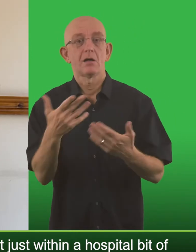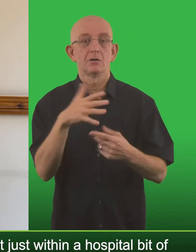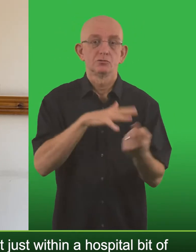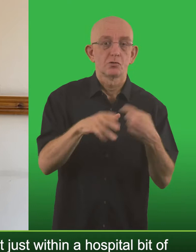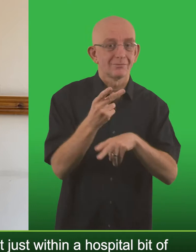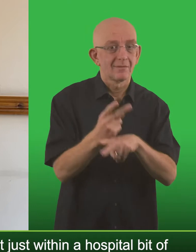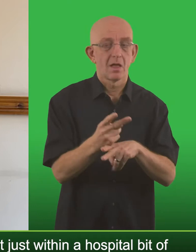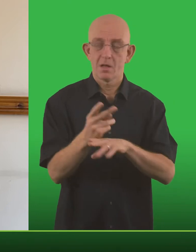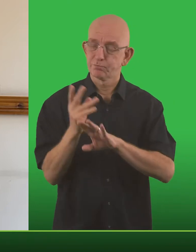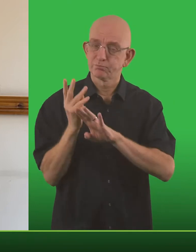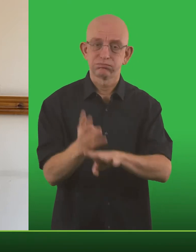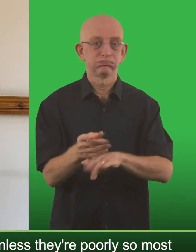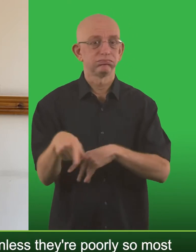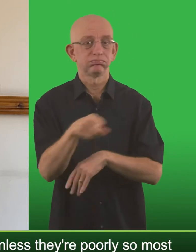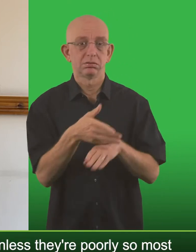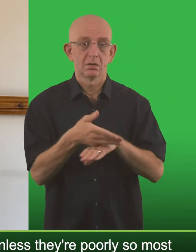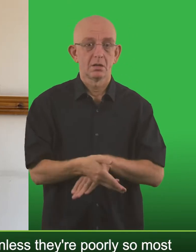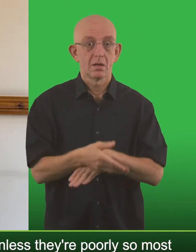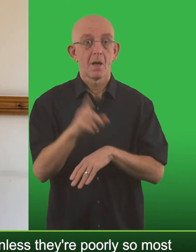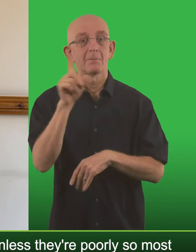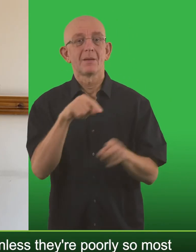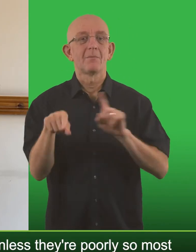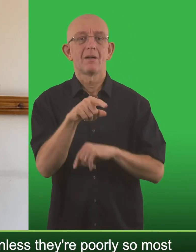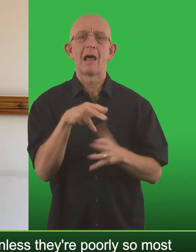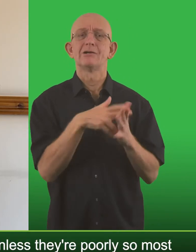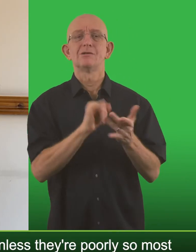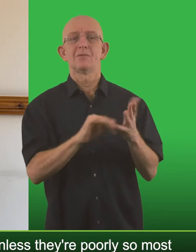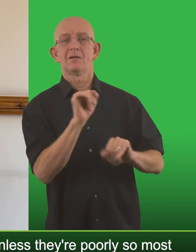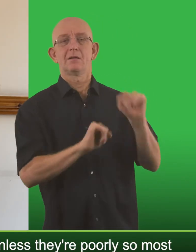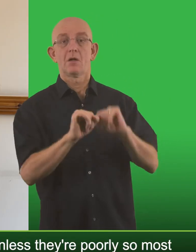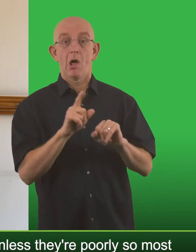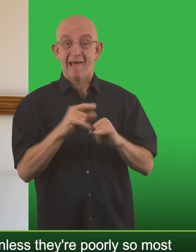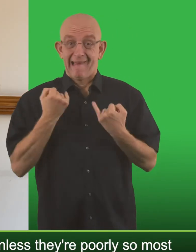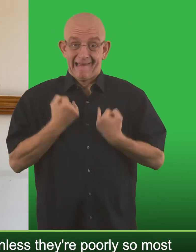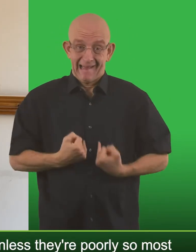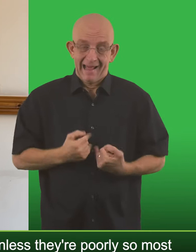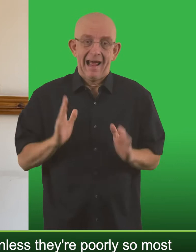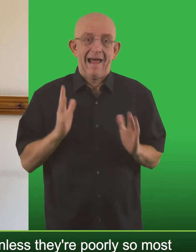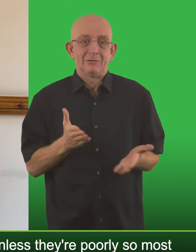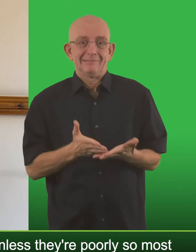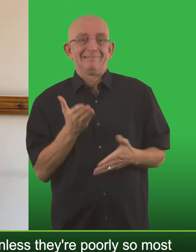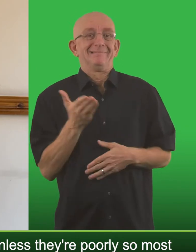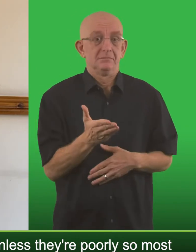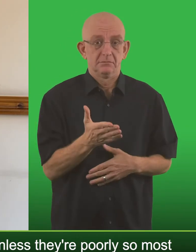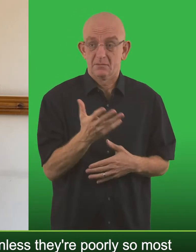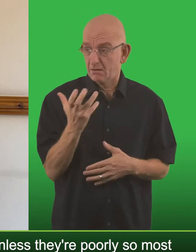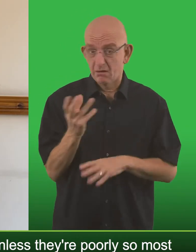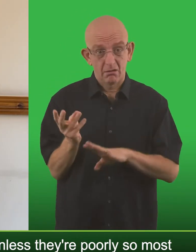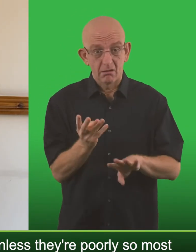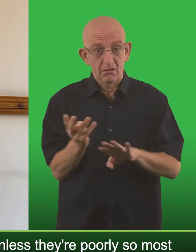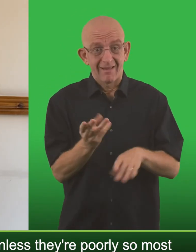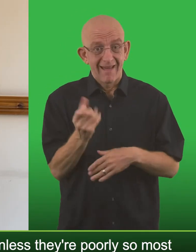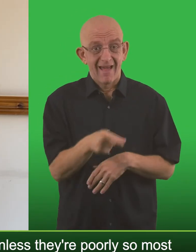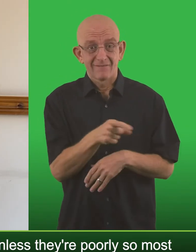care, exceptionally busy. And obviously people don't use the NHS unless they're poorly. So most importantly, high incidence and